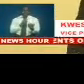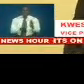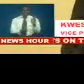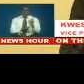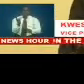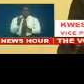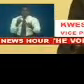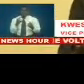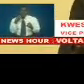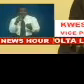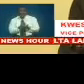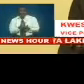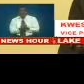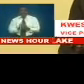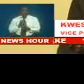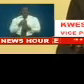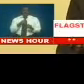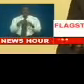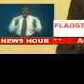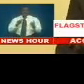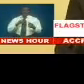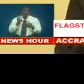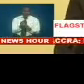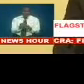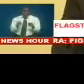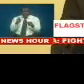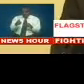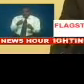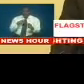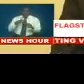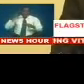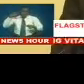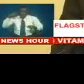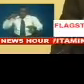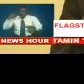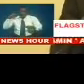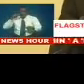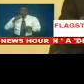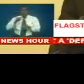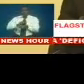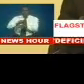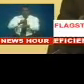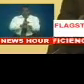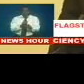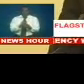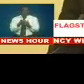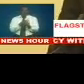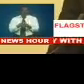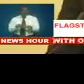developing to ensure that there's greater local content in the mining sector and that